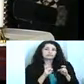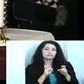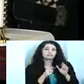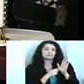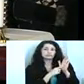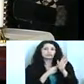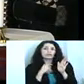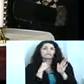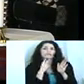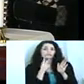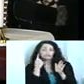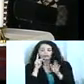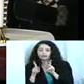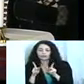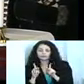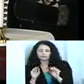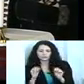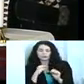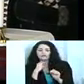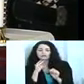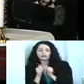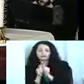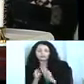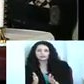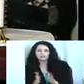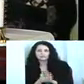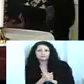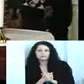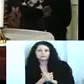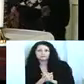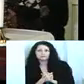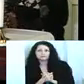those who have no voice. So let us go to God in prayer.